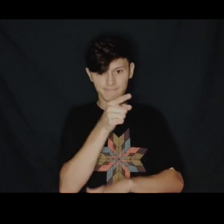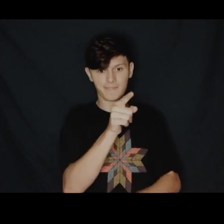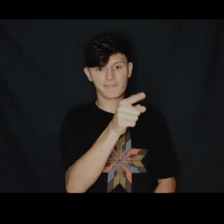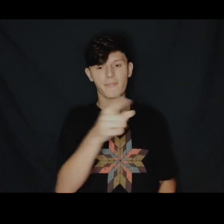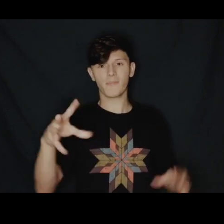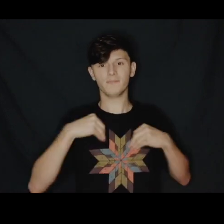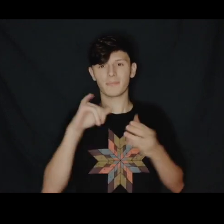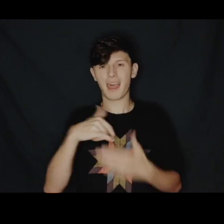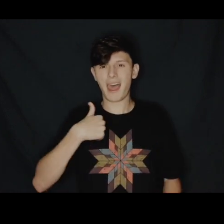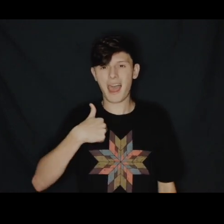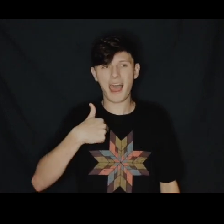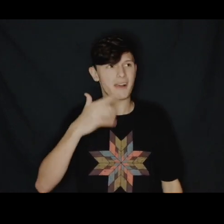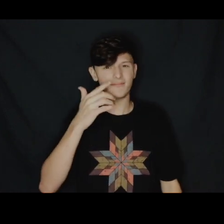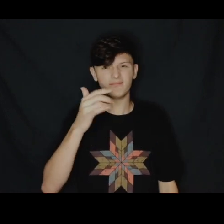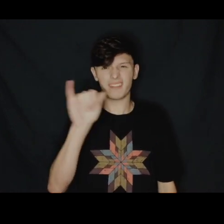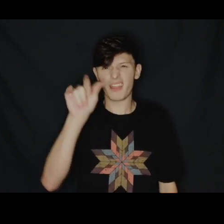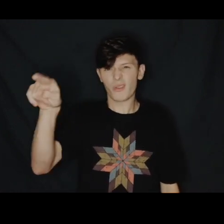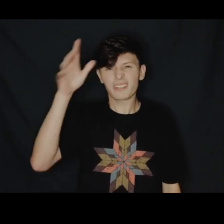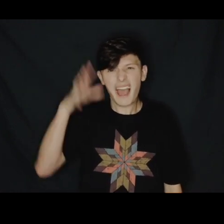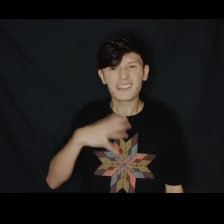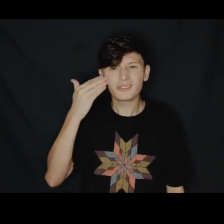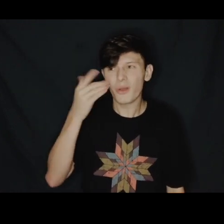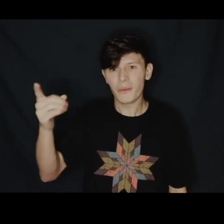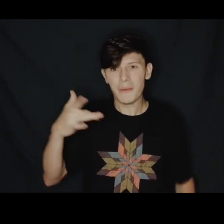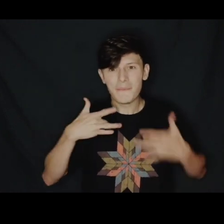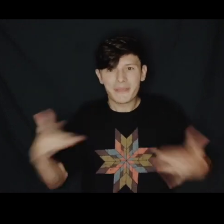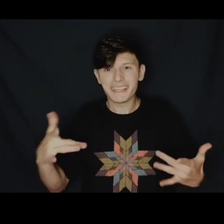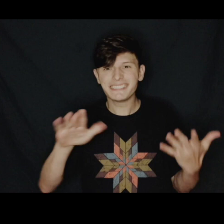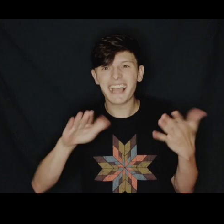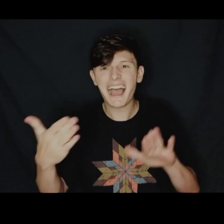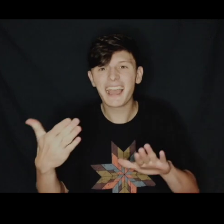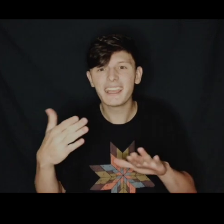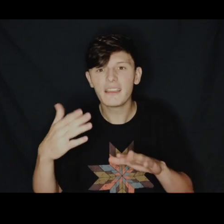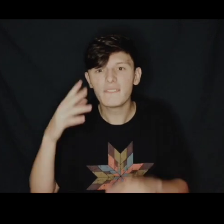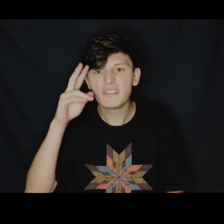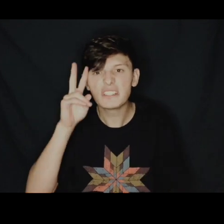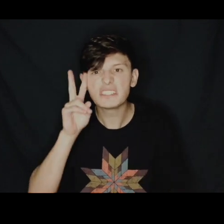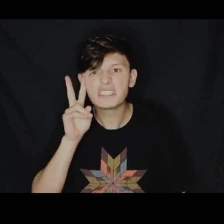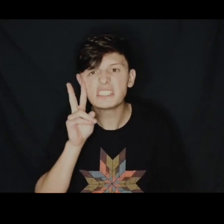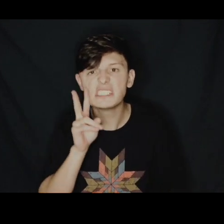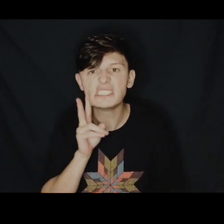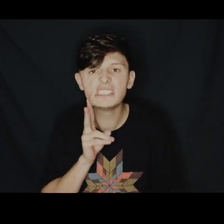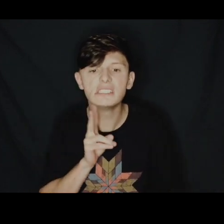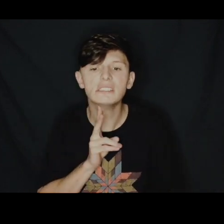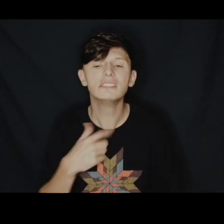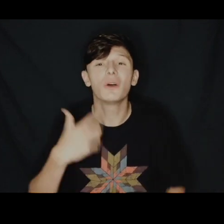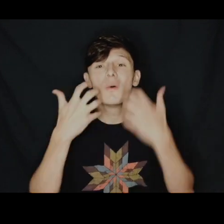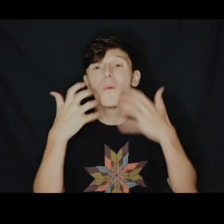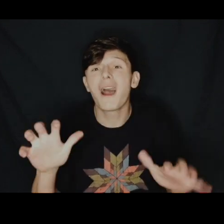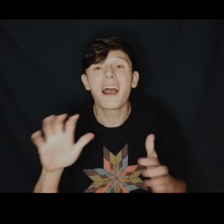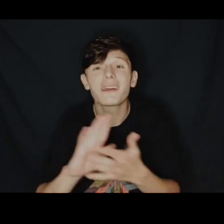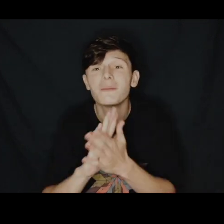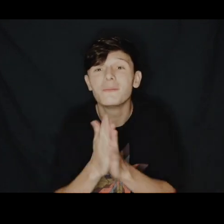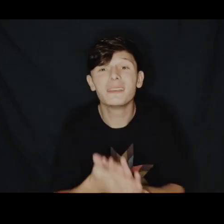ahead. Accept that you're one of those guys who'll be a virgin till he dies. I